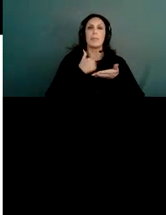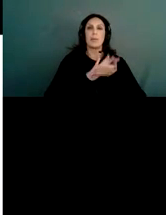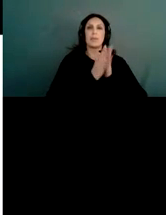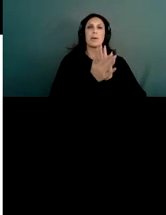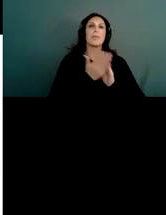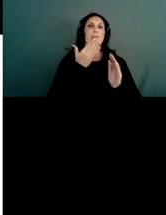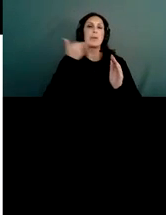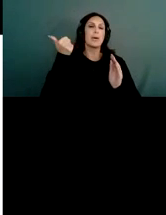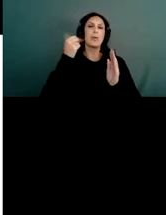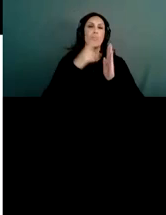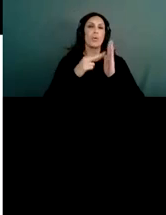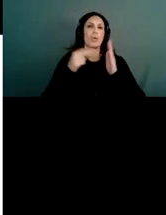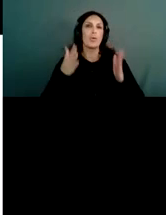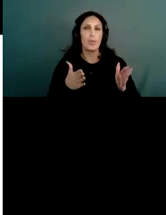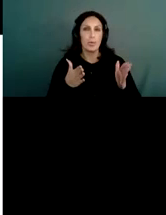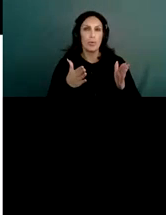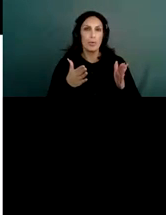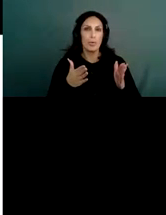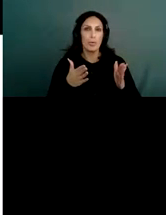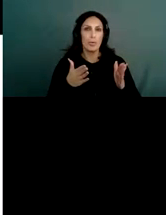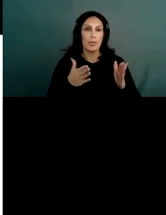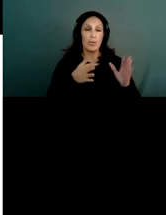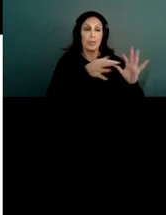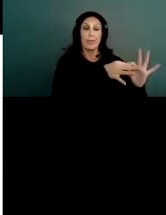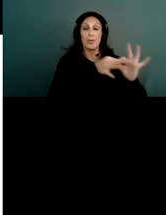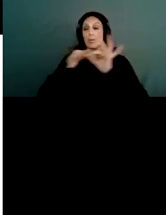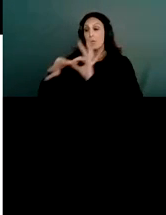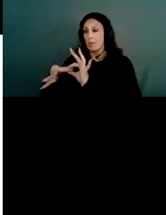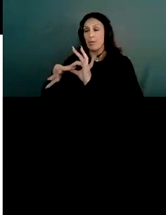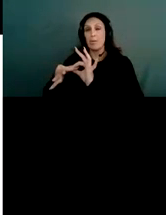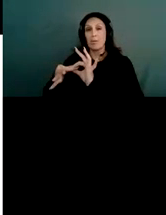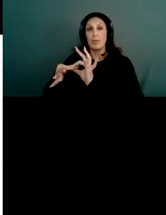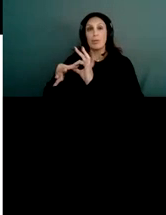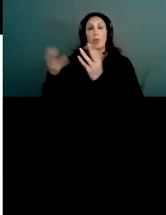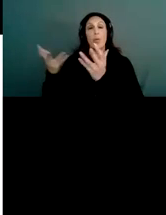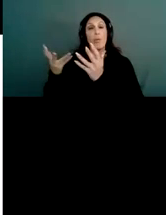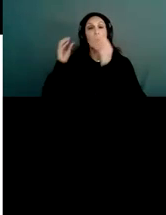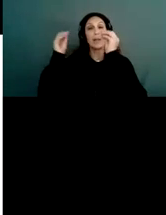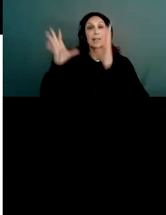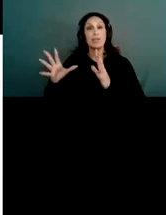support and build on the classroom curriculum that your students engage in during